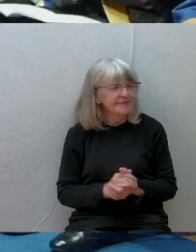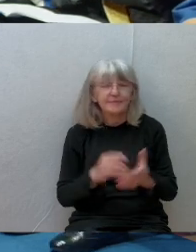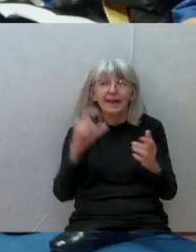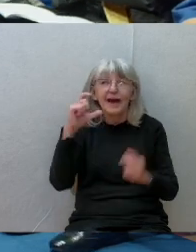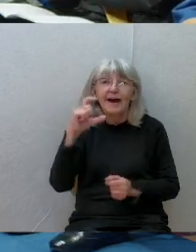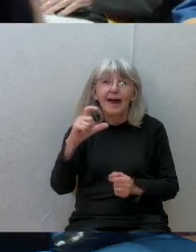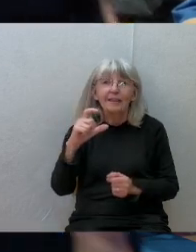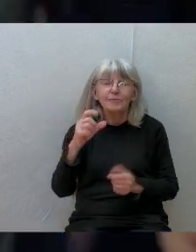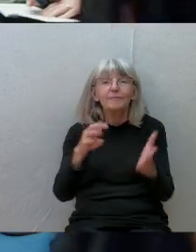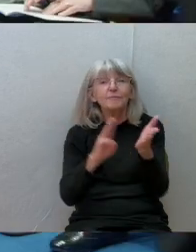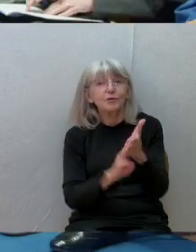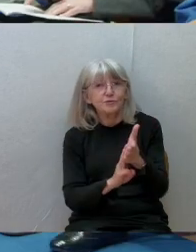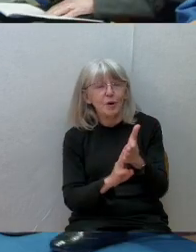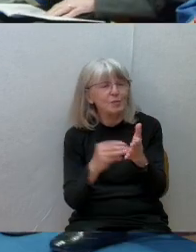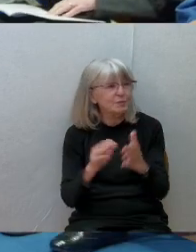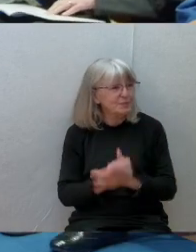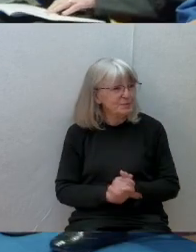Callum Monroe.